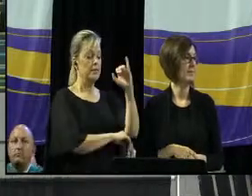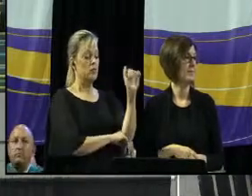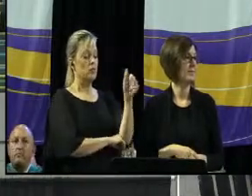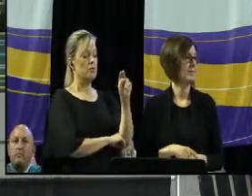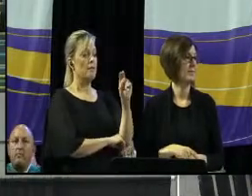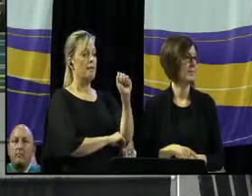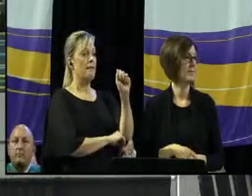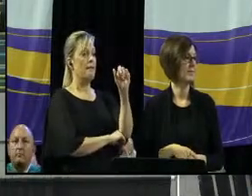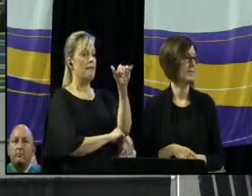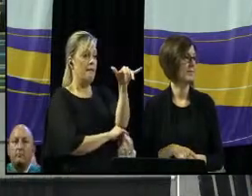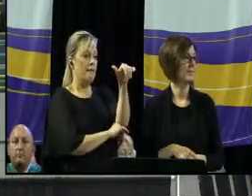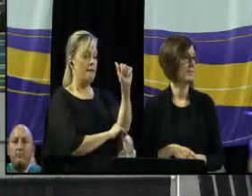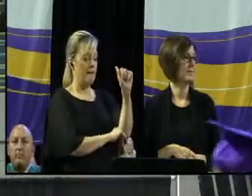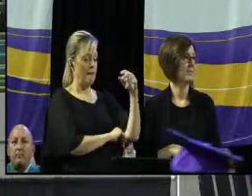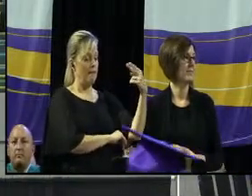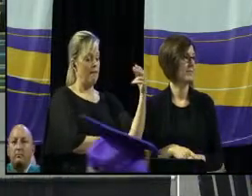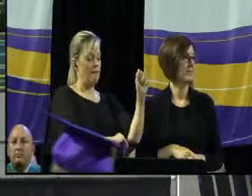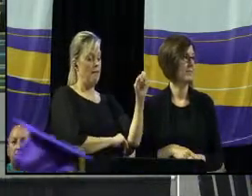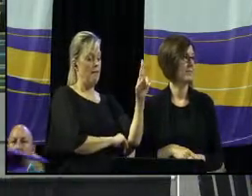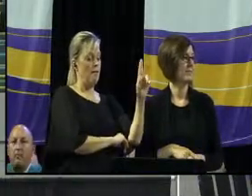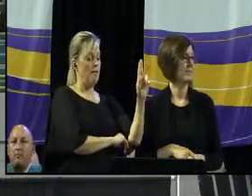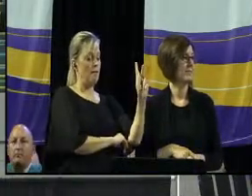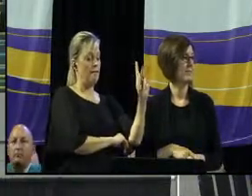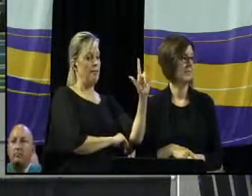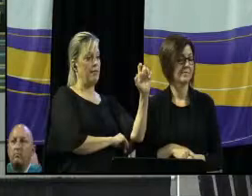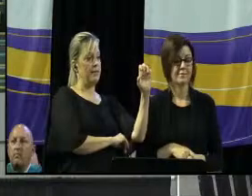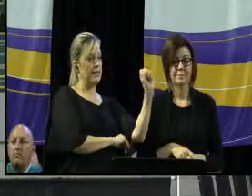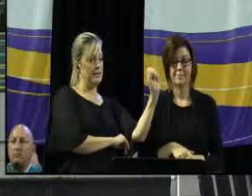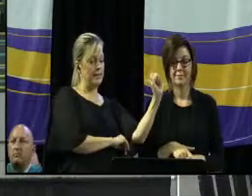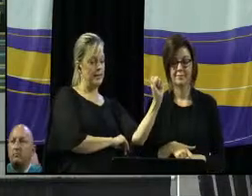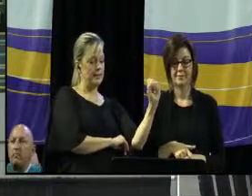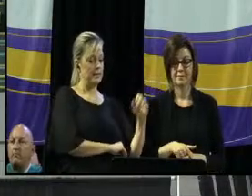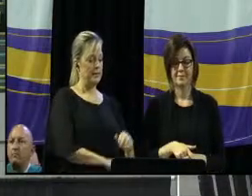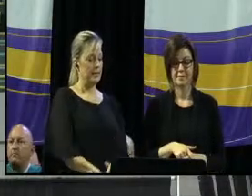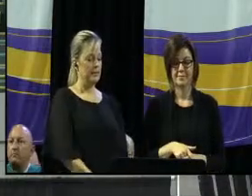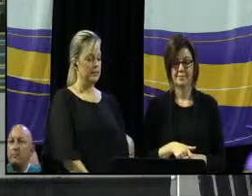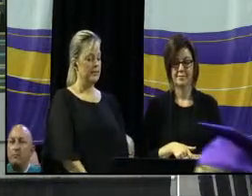Janaya Kiana Harkless.